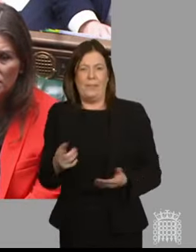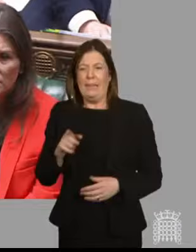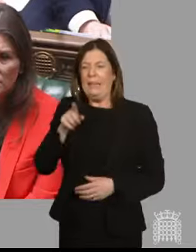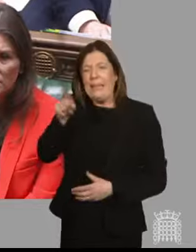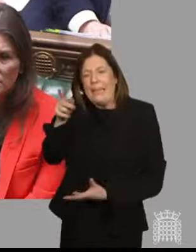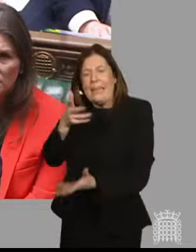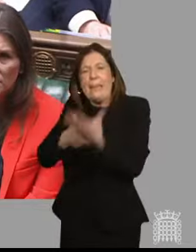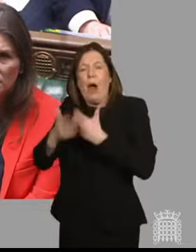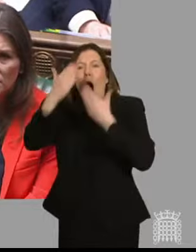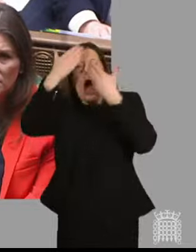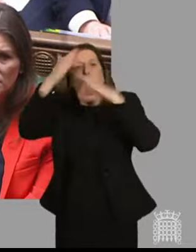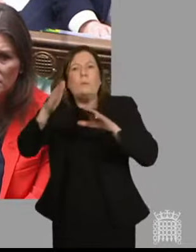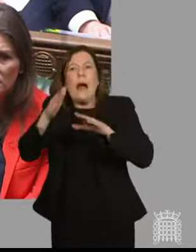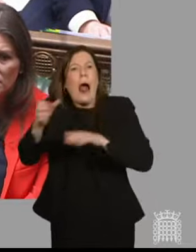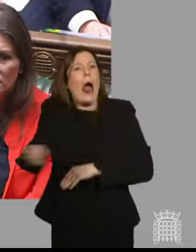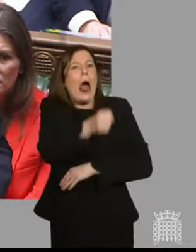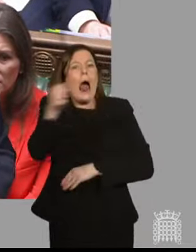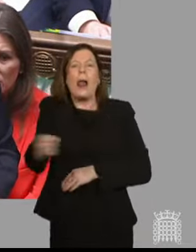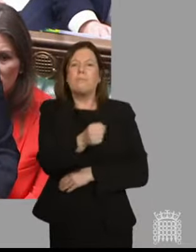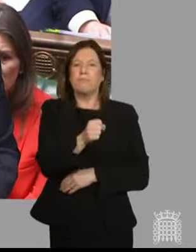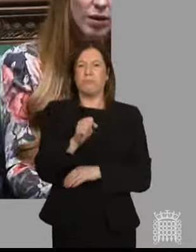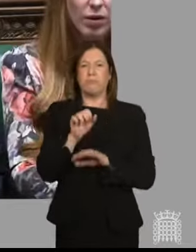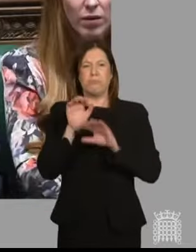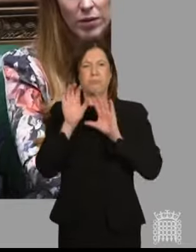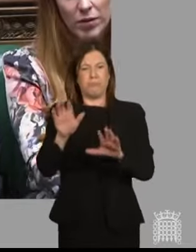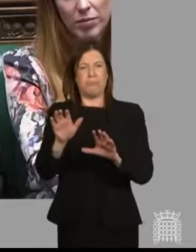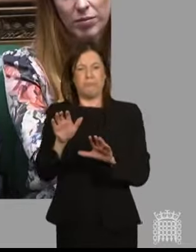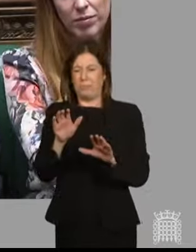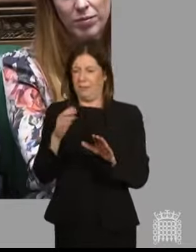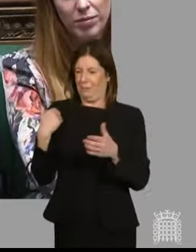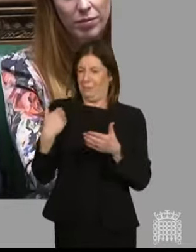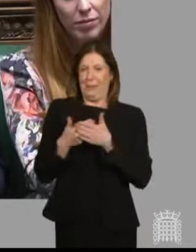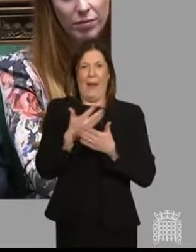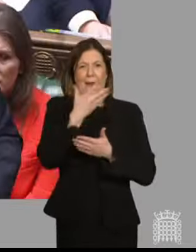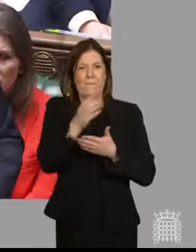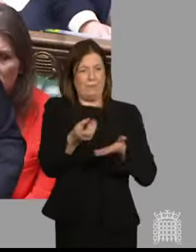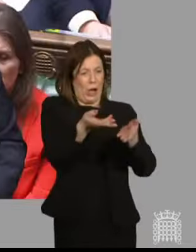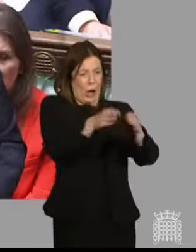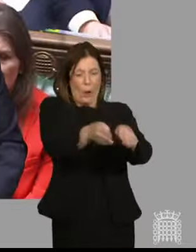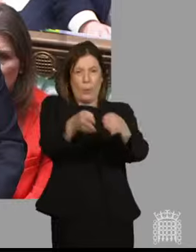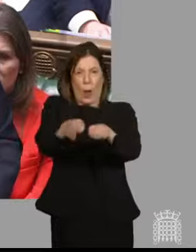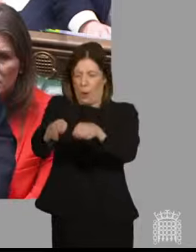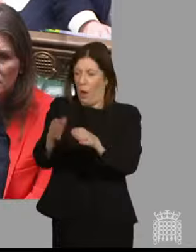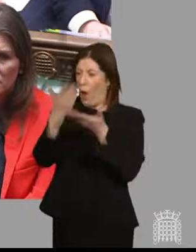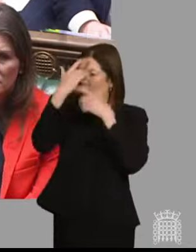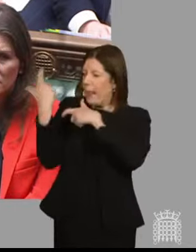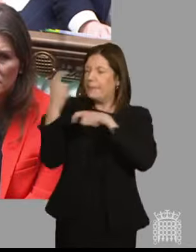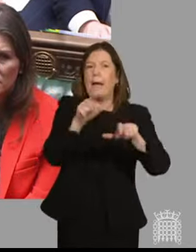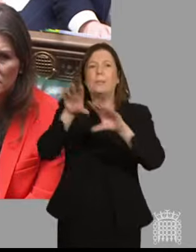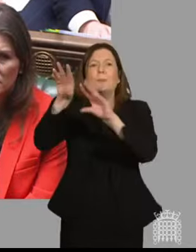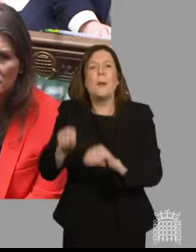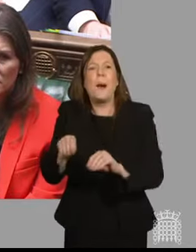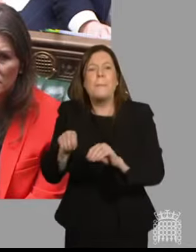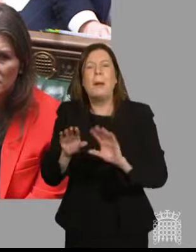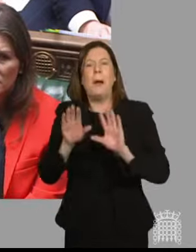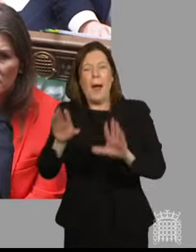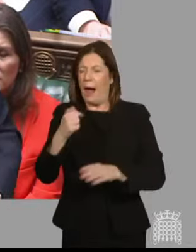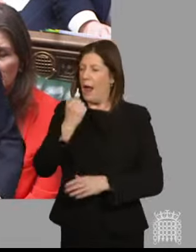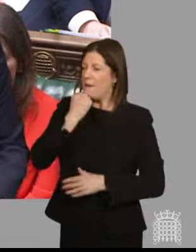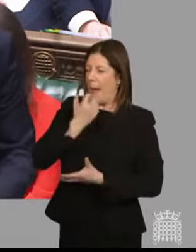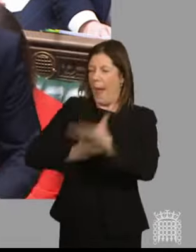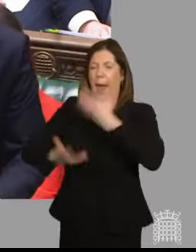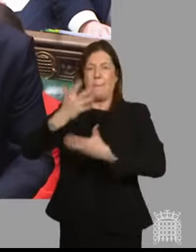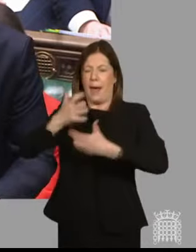are being closed and there are more to come, Mr. Speaker. He talks about the numbers. Well, they were down by over a third last year,